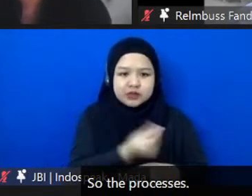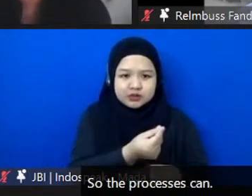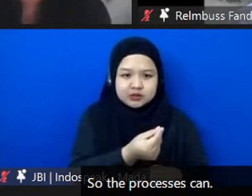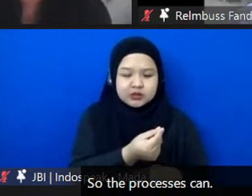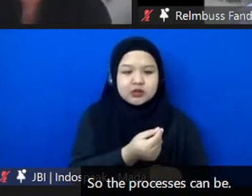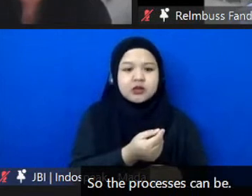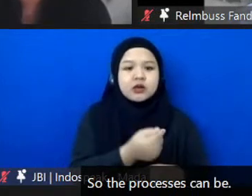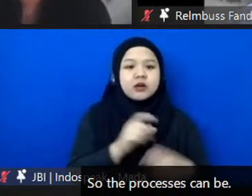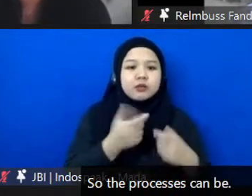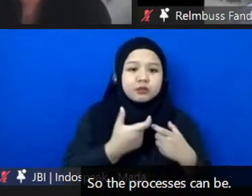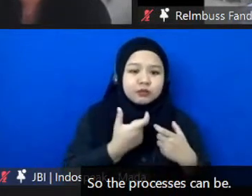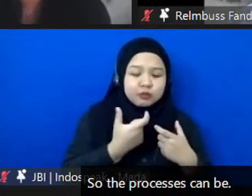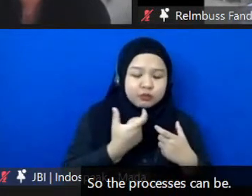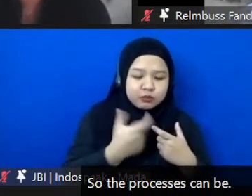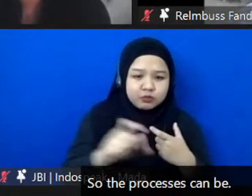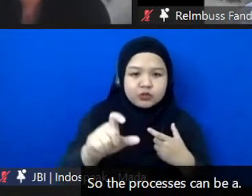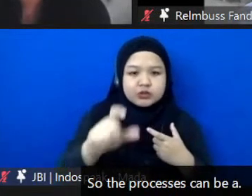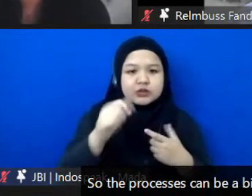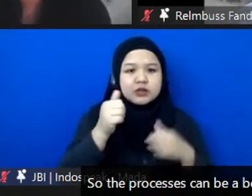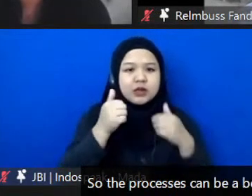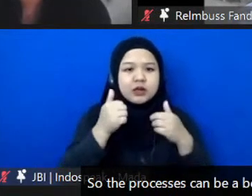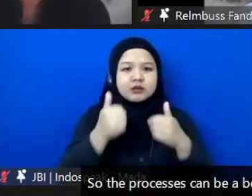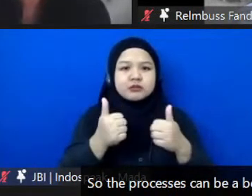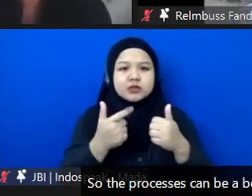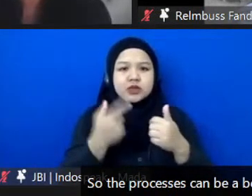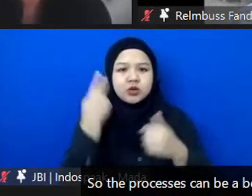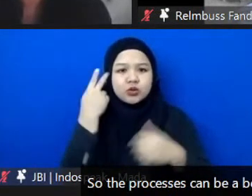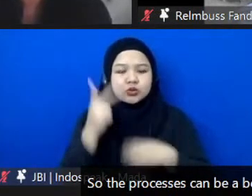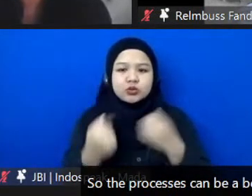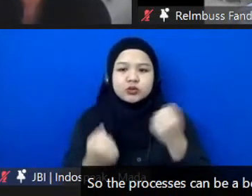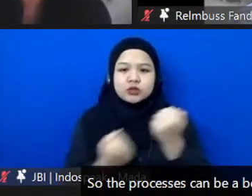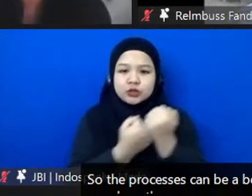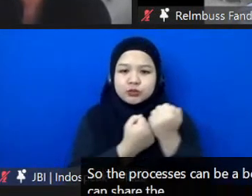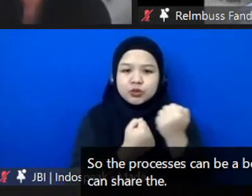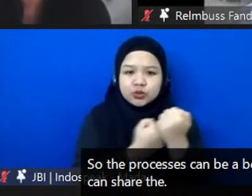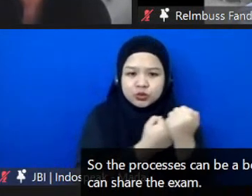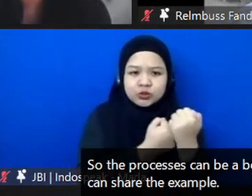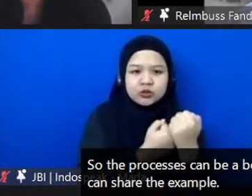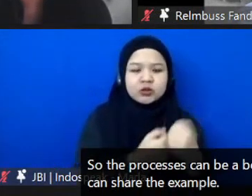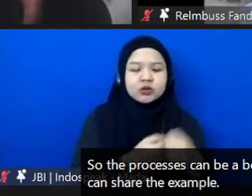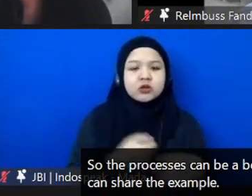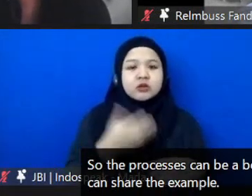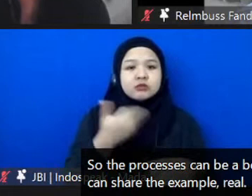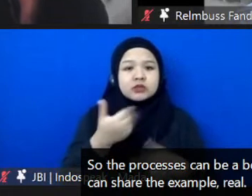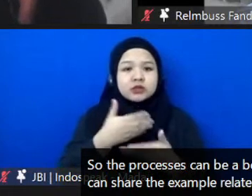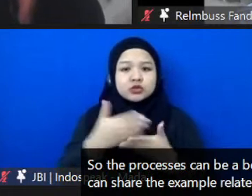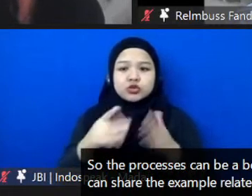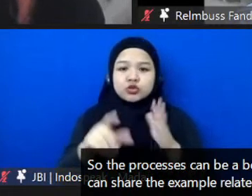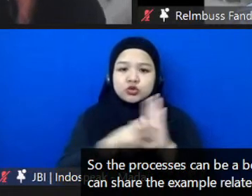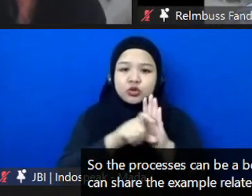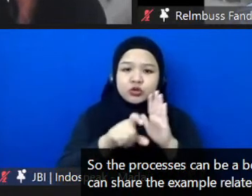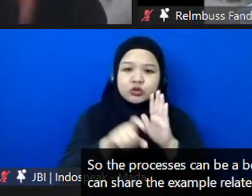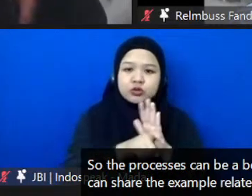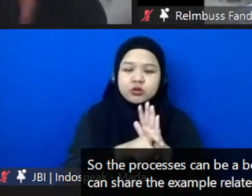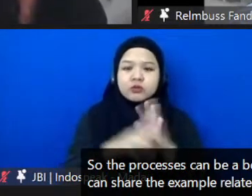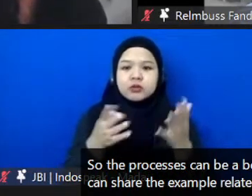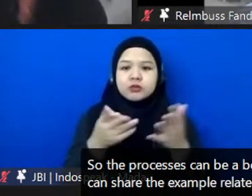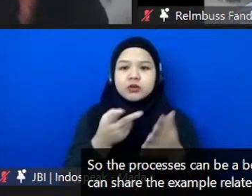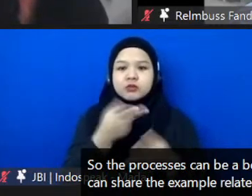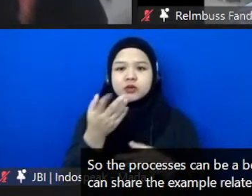can be a bottleneck. Sari, maybe you can share the example related to their trying